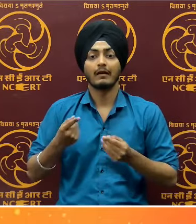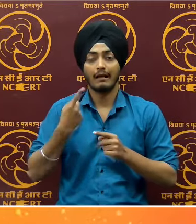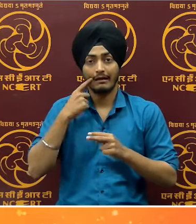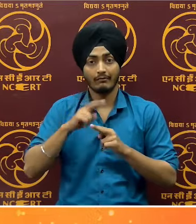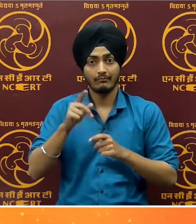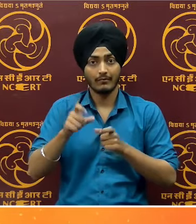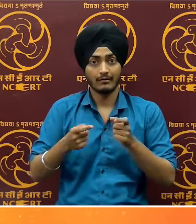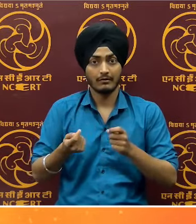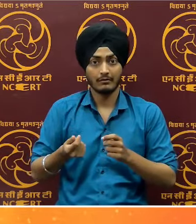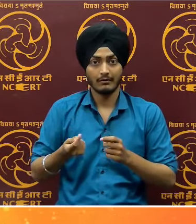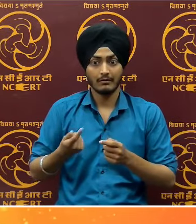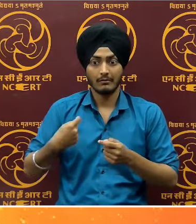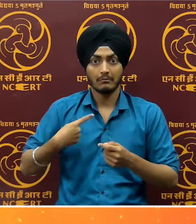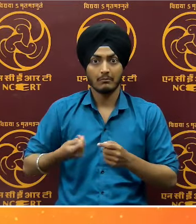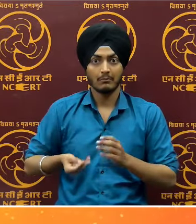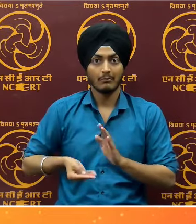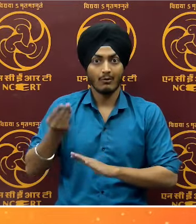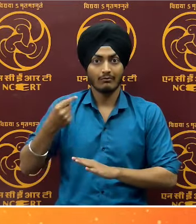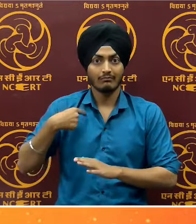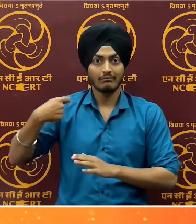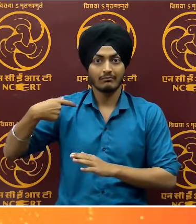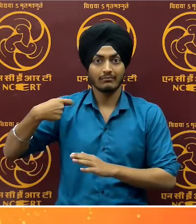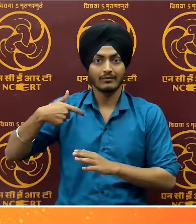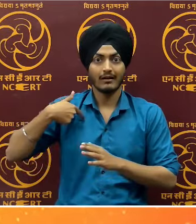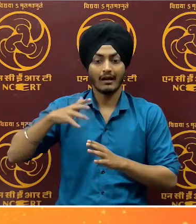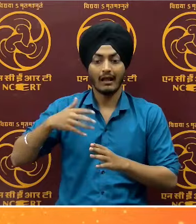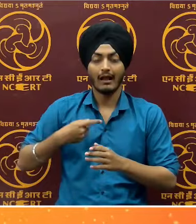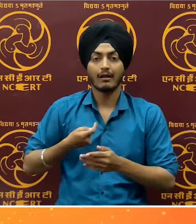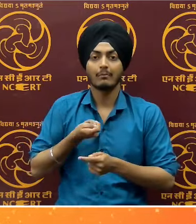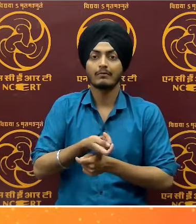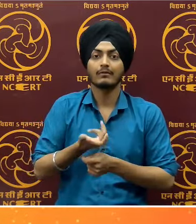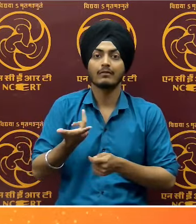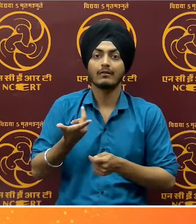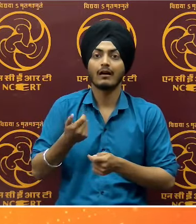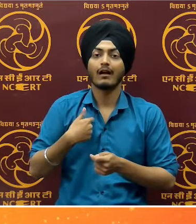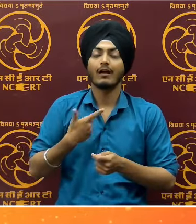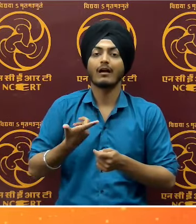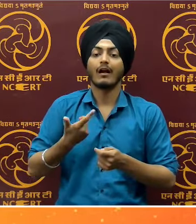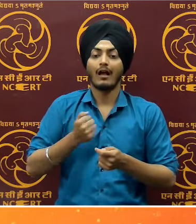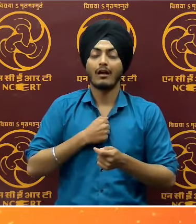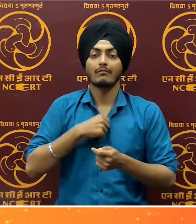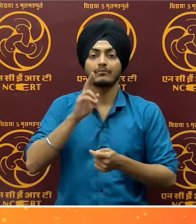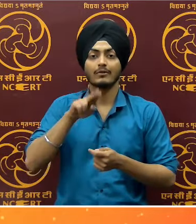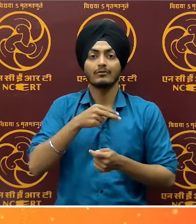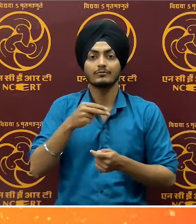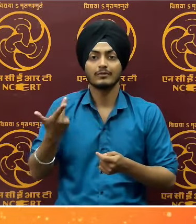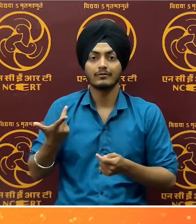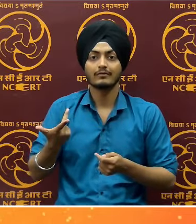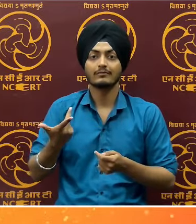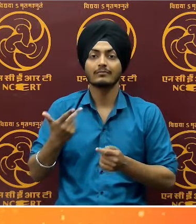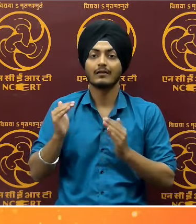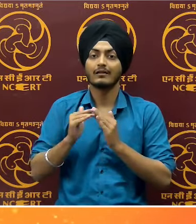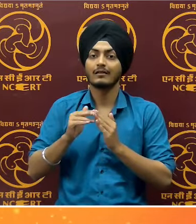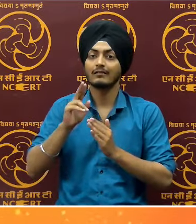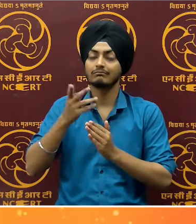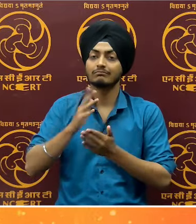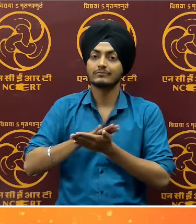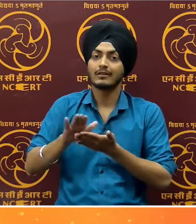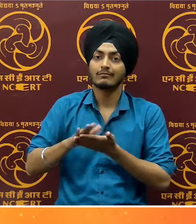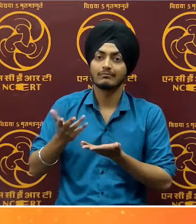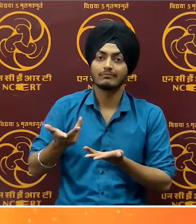you can spend better in education, healthcare and housing. And above this all,